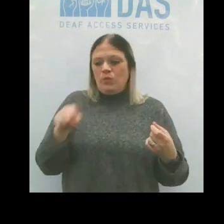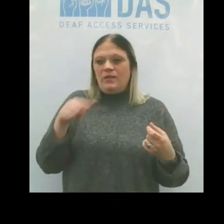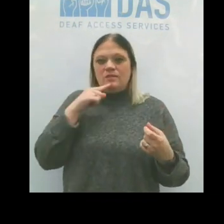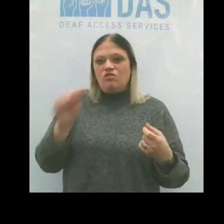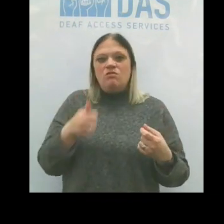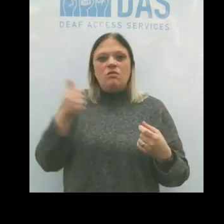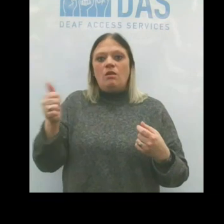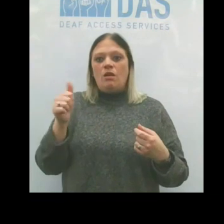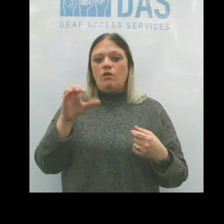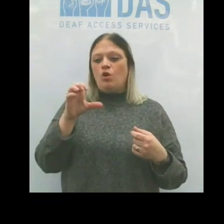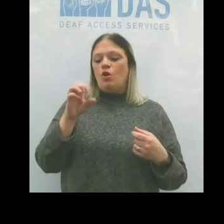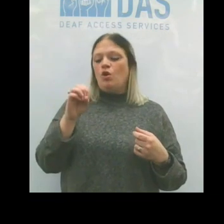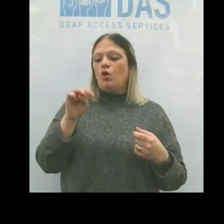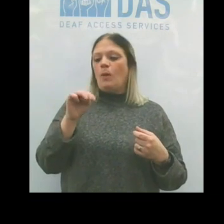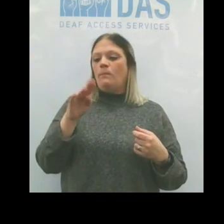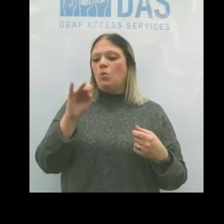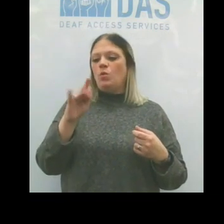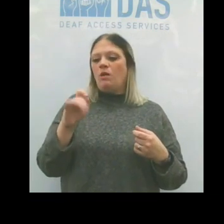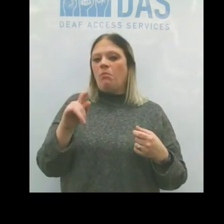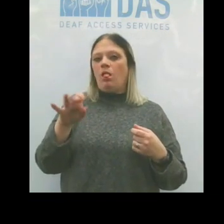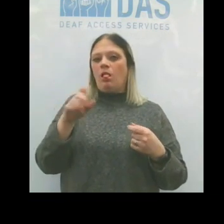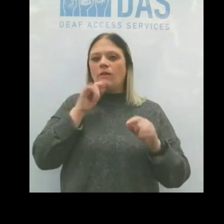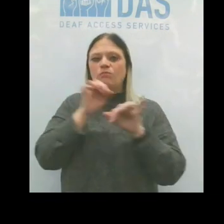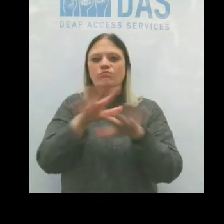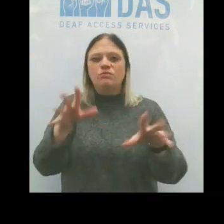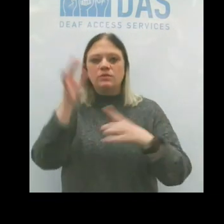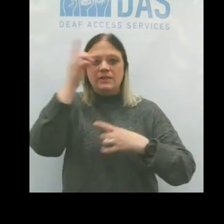think people can just do the math and then